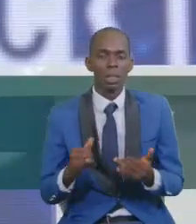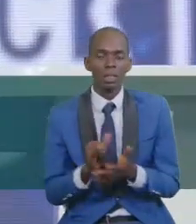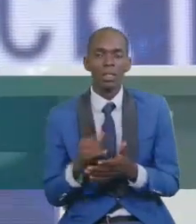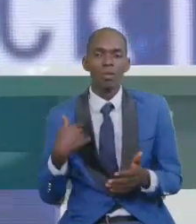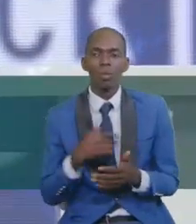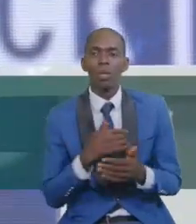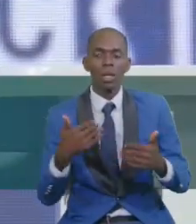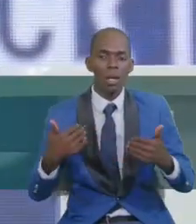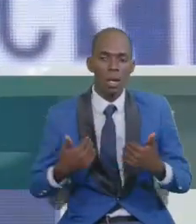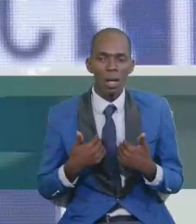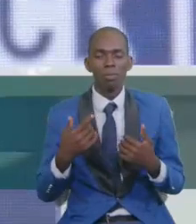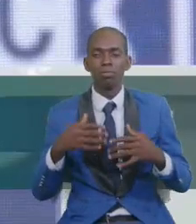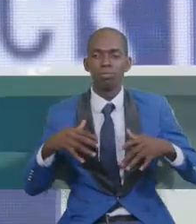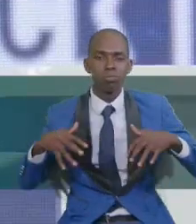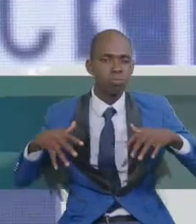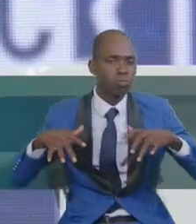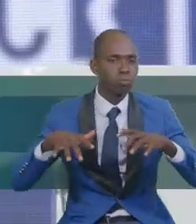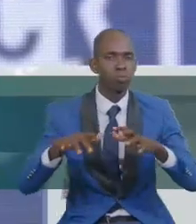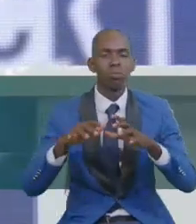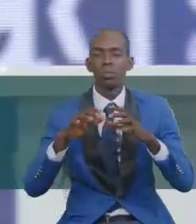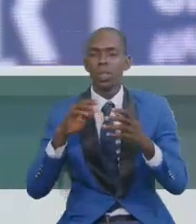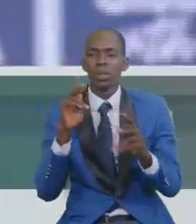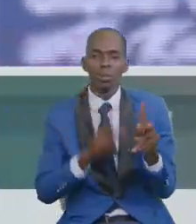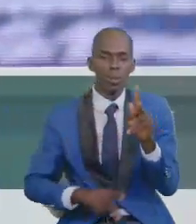witnesses around us.